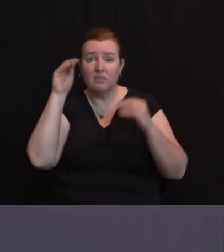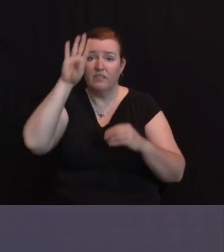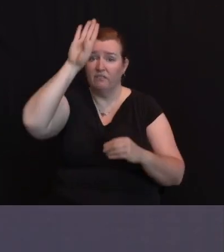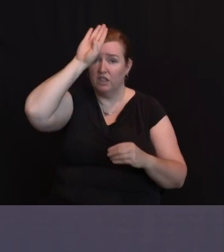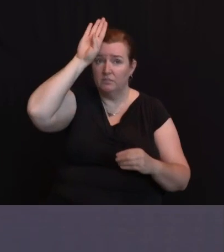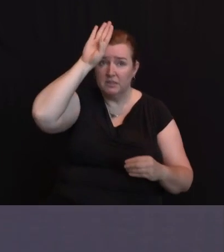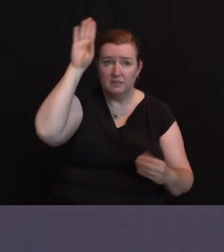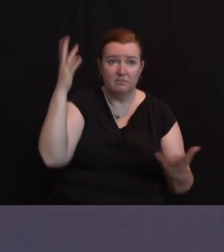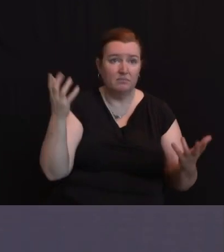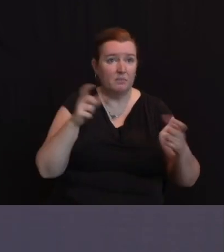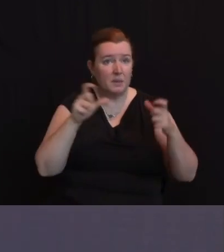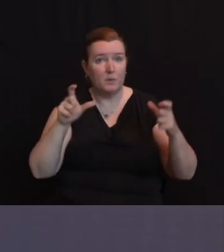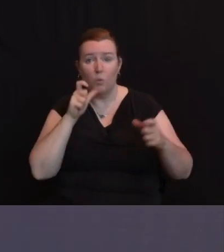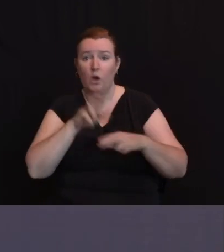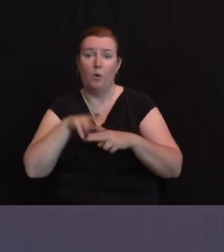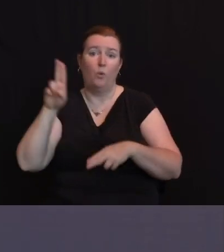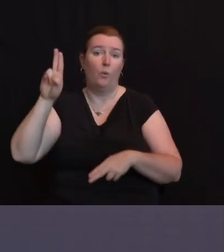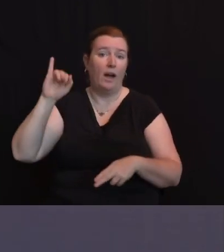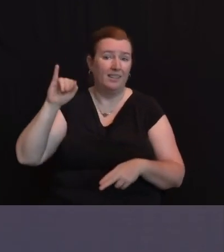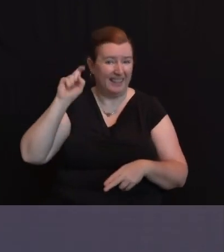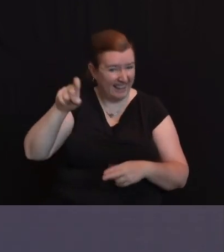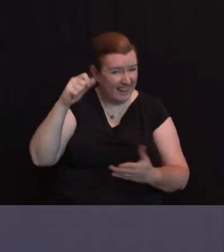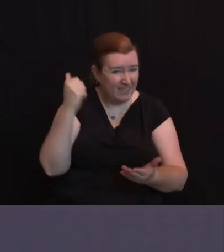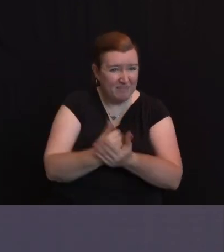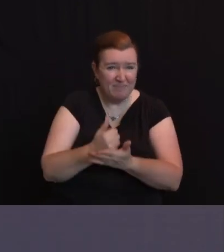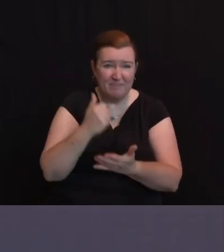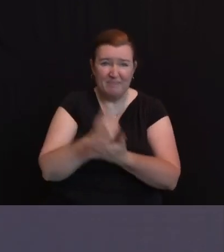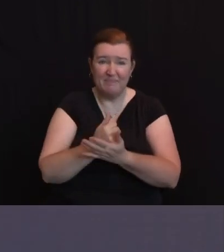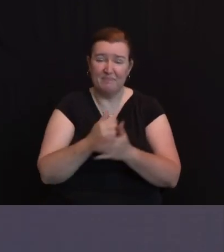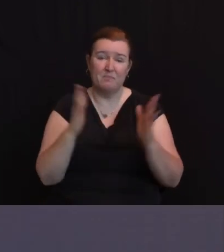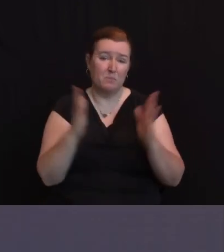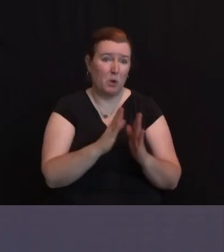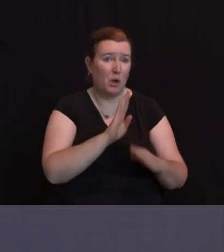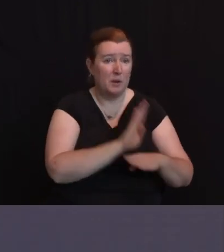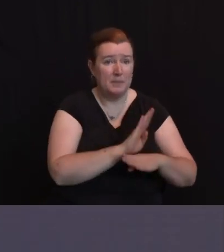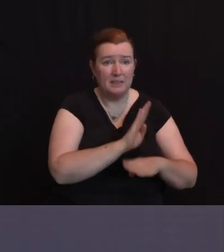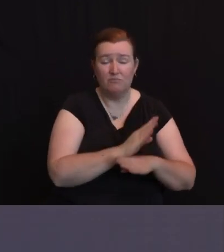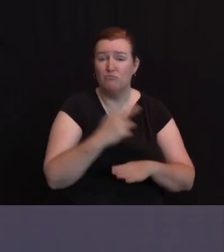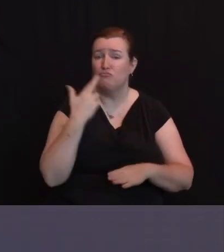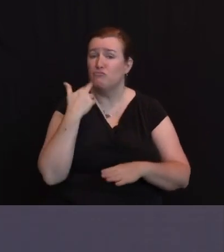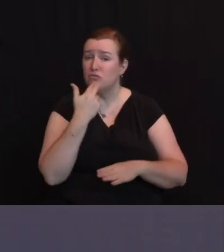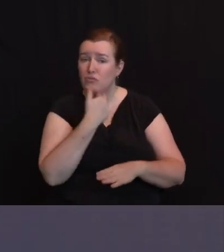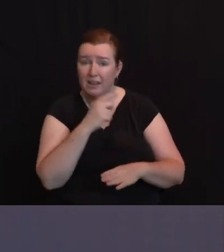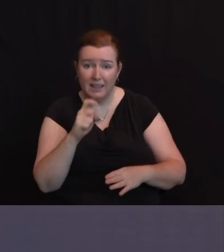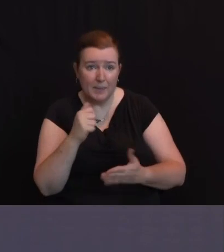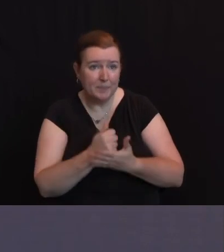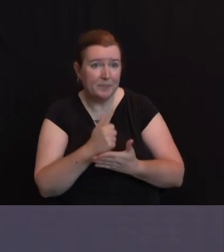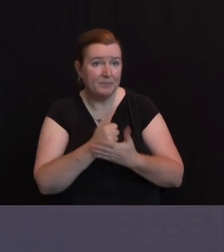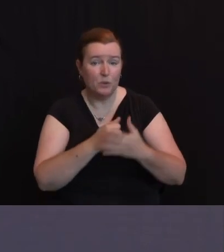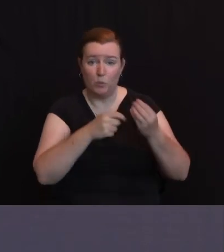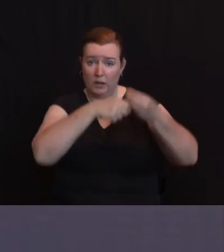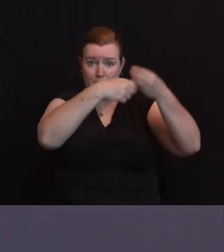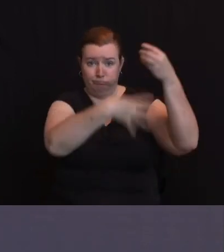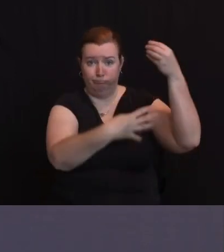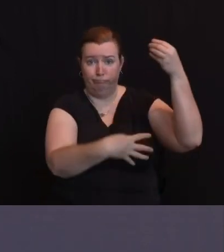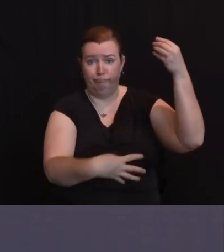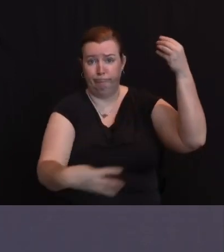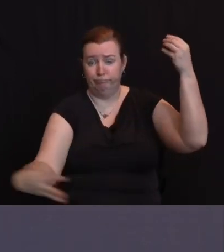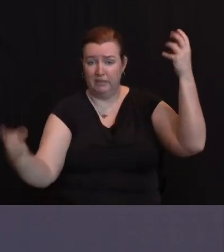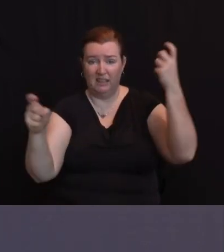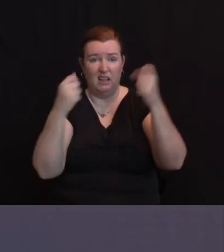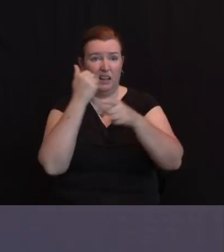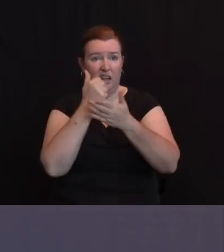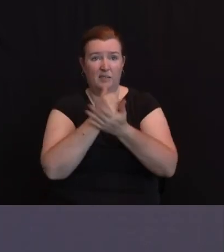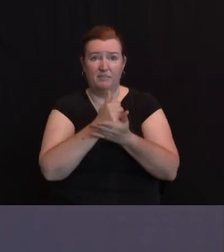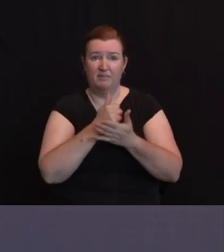need an extension. Small businesses, restaurants need relief. The list goes on and on. We have a National Governors